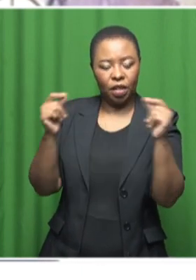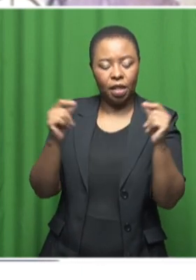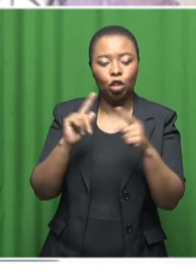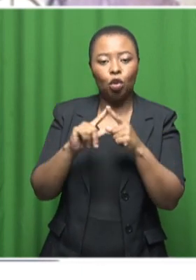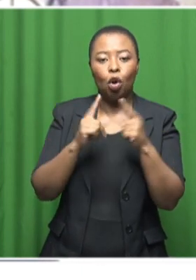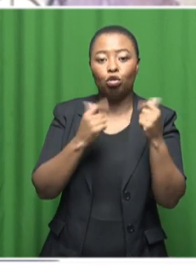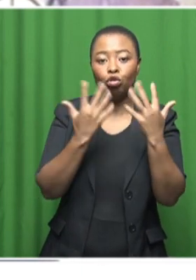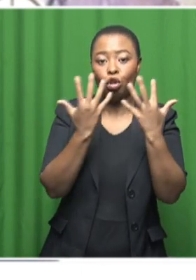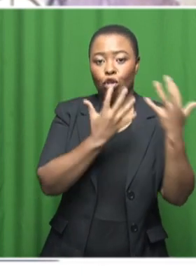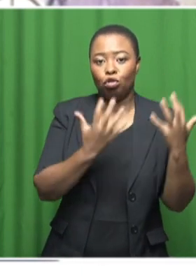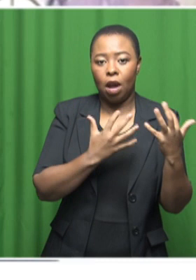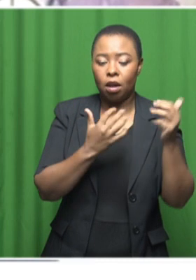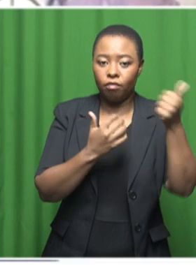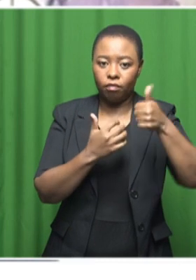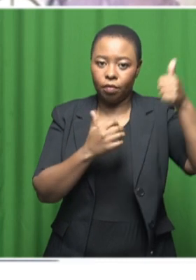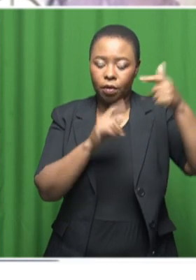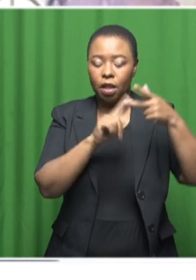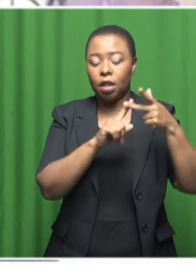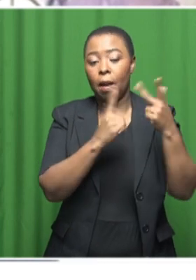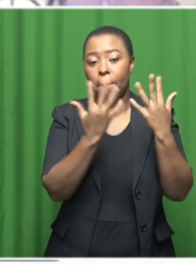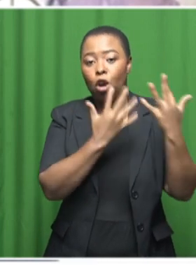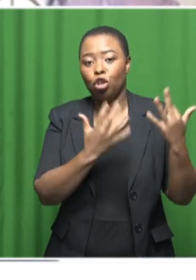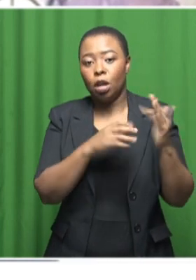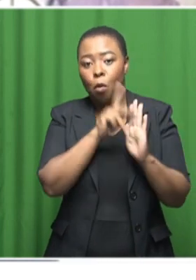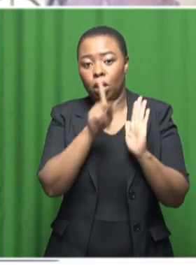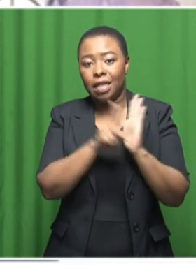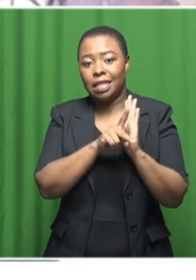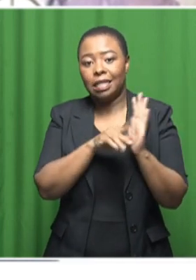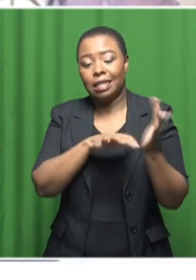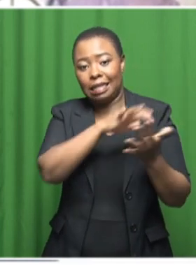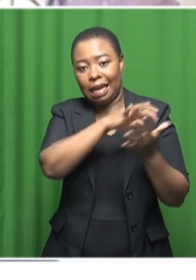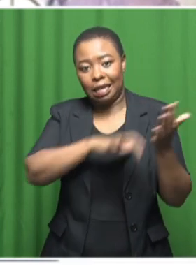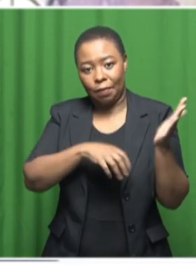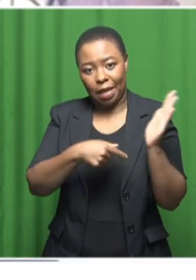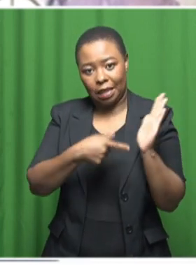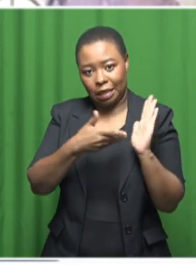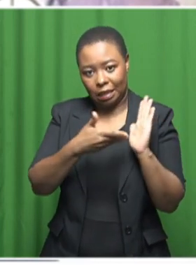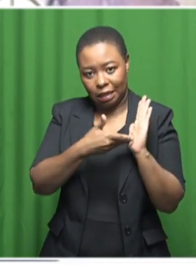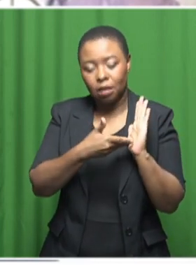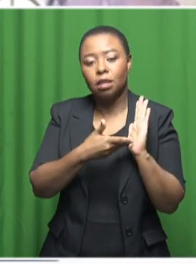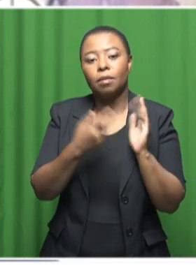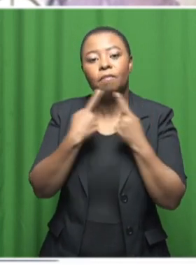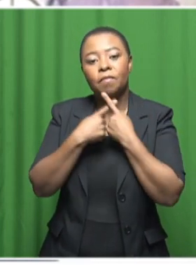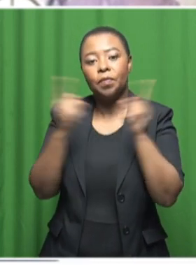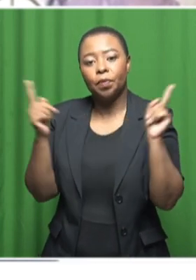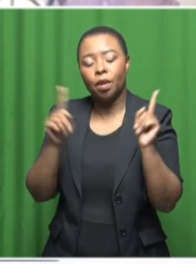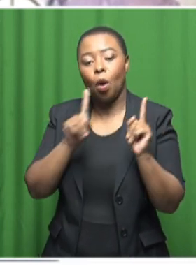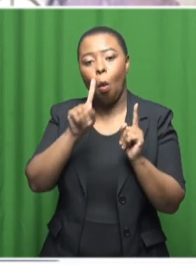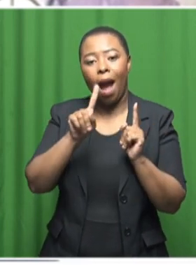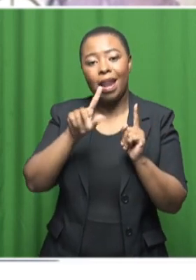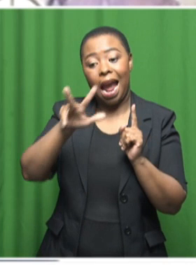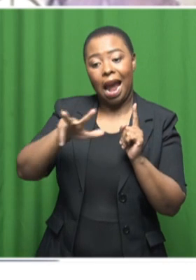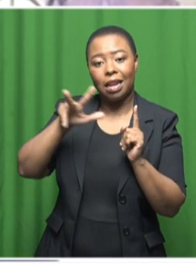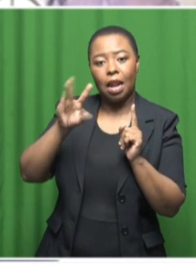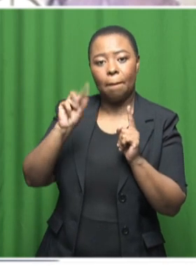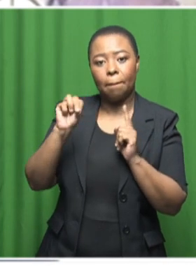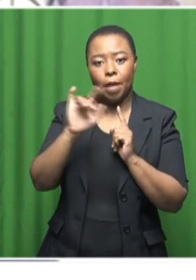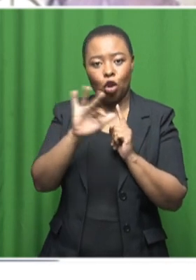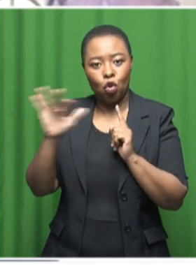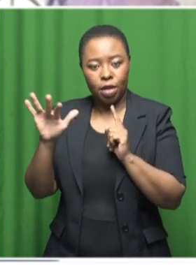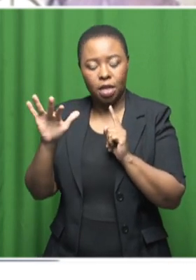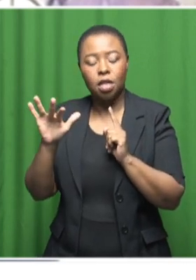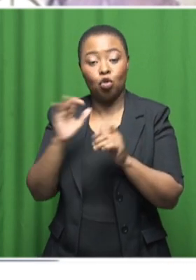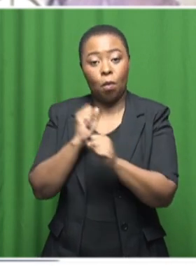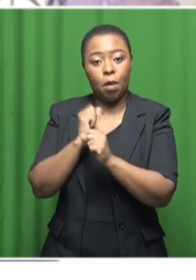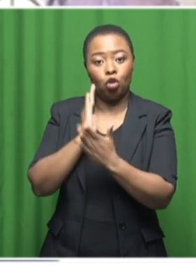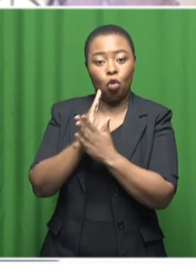the medium-term budget policy statement, was able to provide about 118 million rand towards ensuring